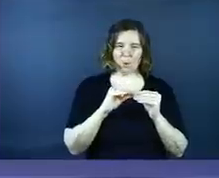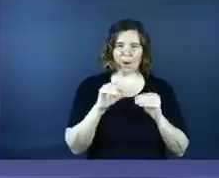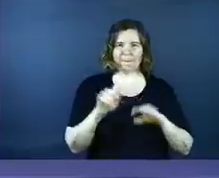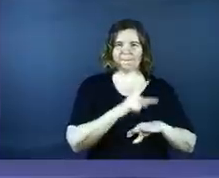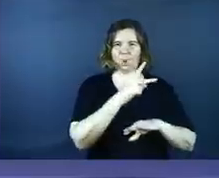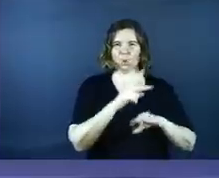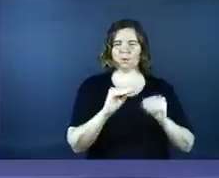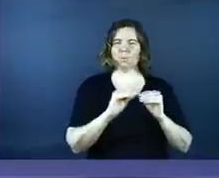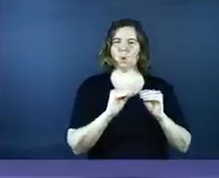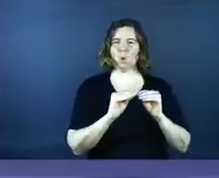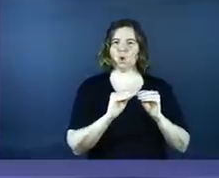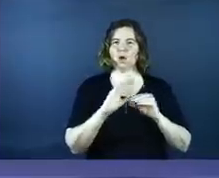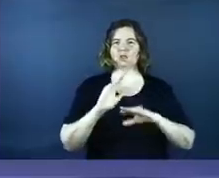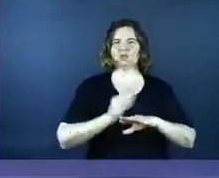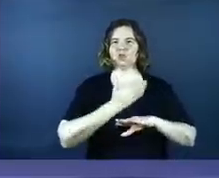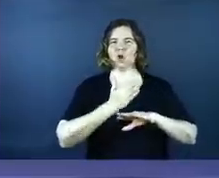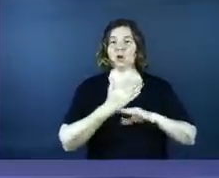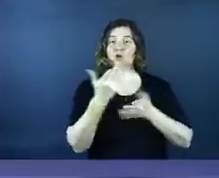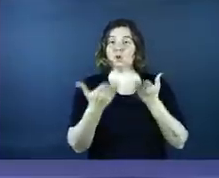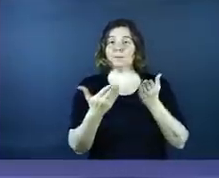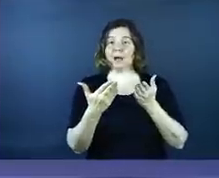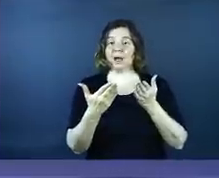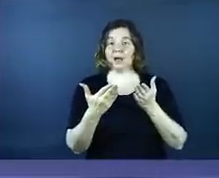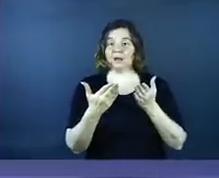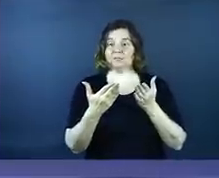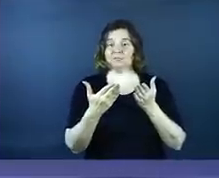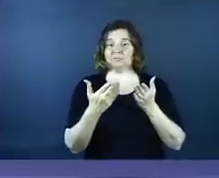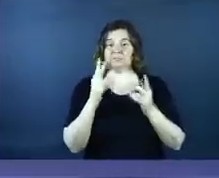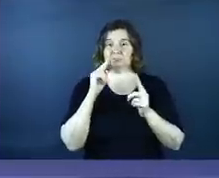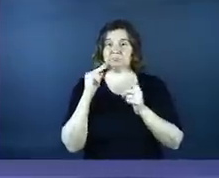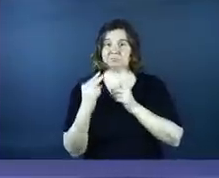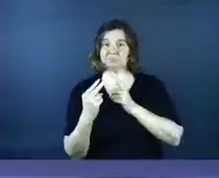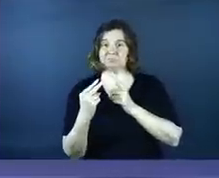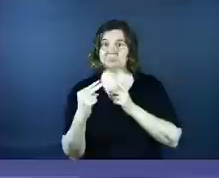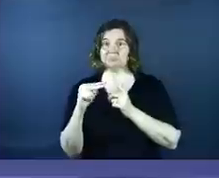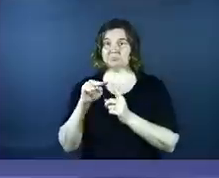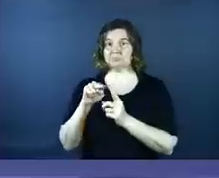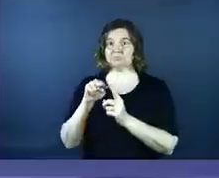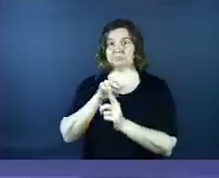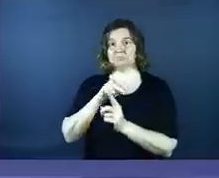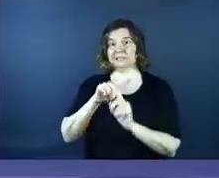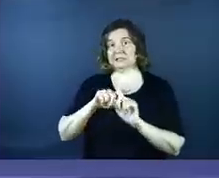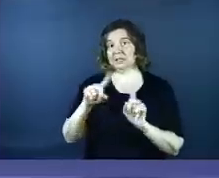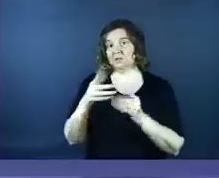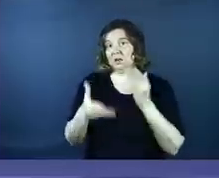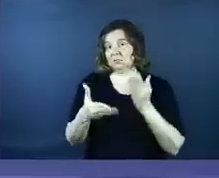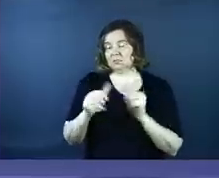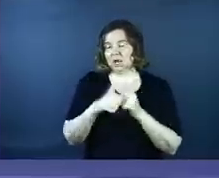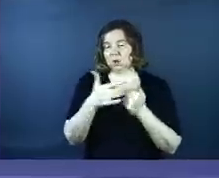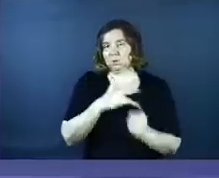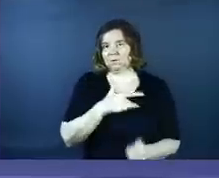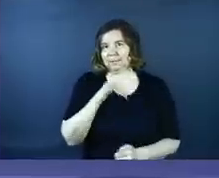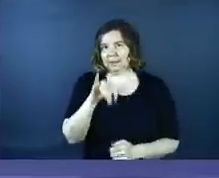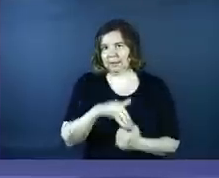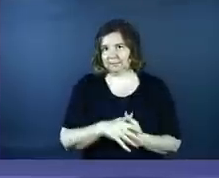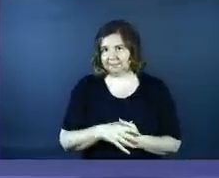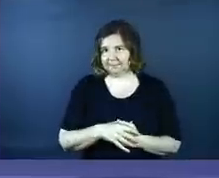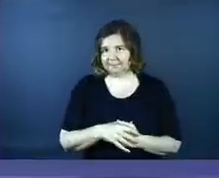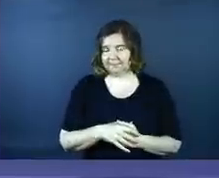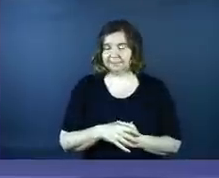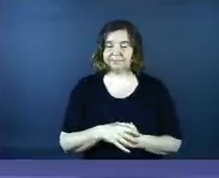poetry or it's more a song. You might come down on a different spot on how you feel about that.